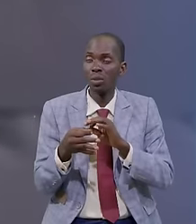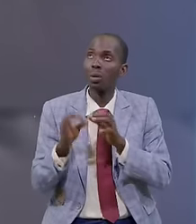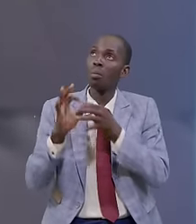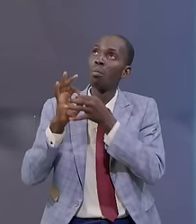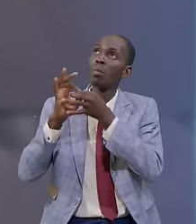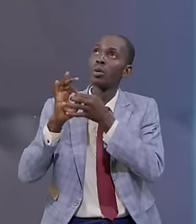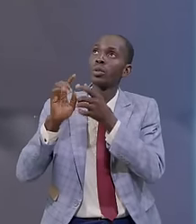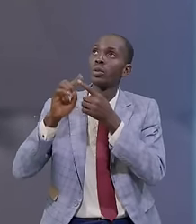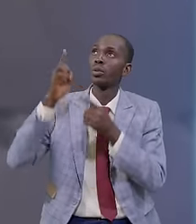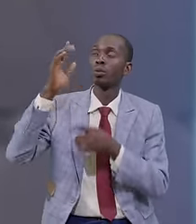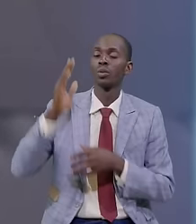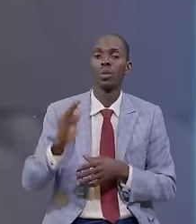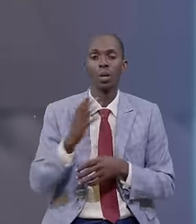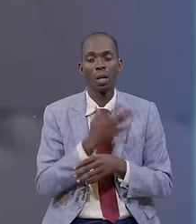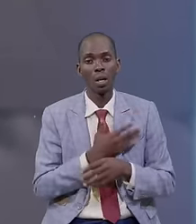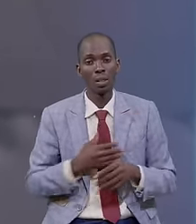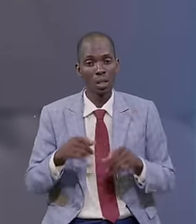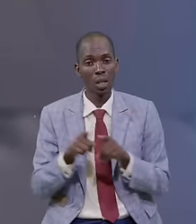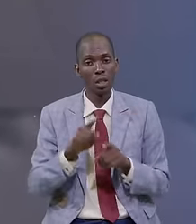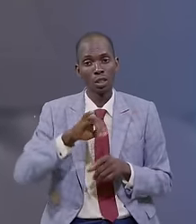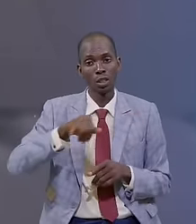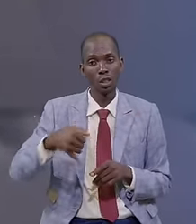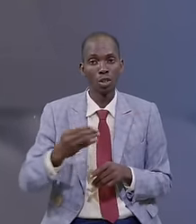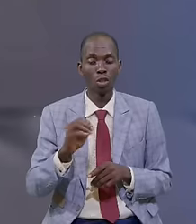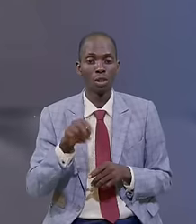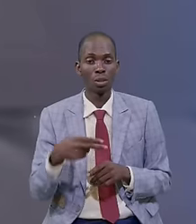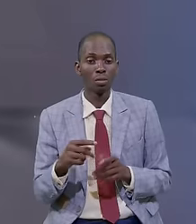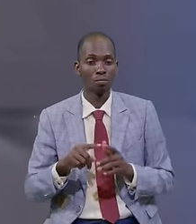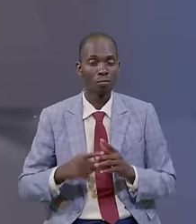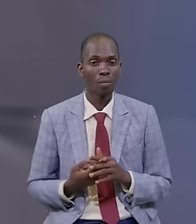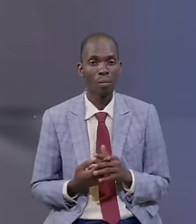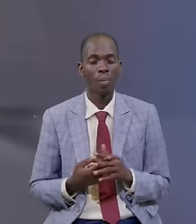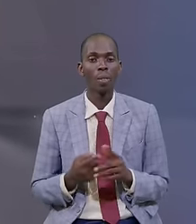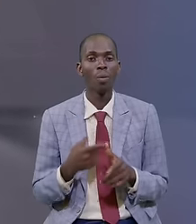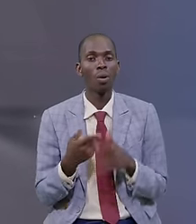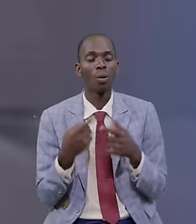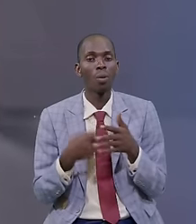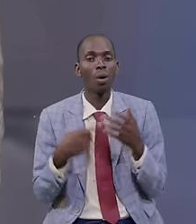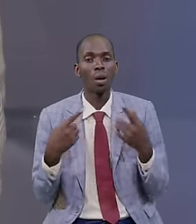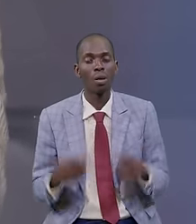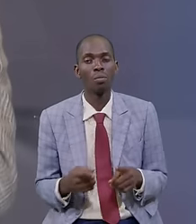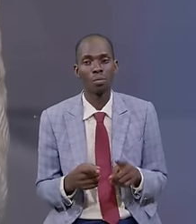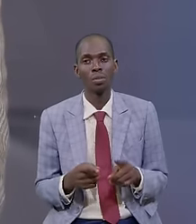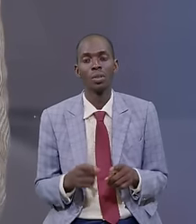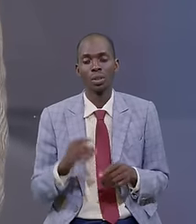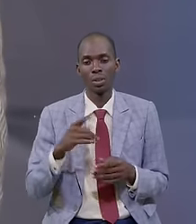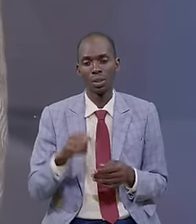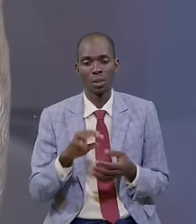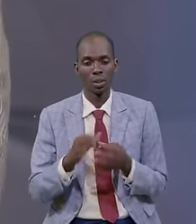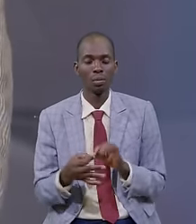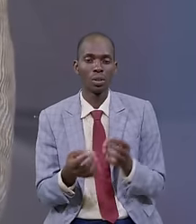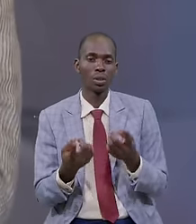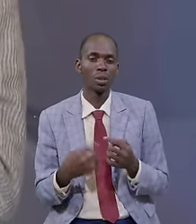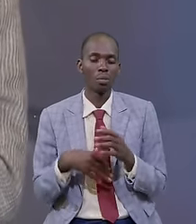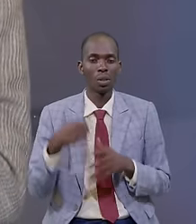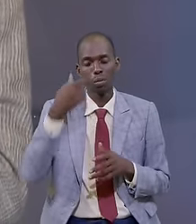interpretation came forth. Open your mouth wide and I will fill it. You'll fill